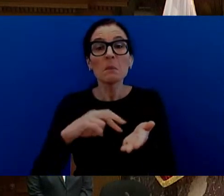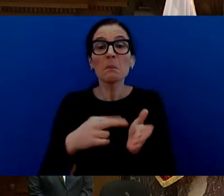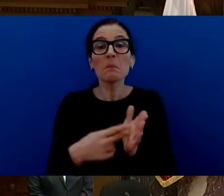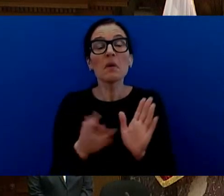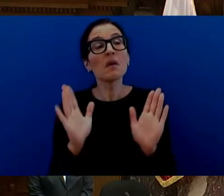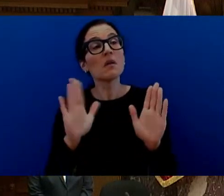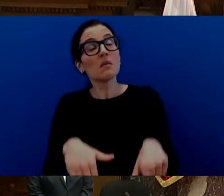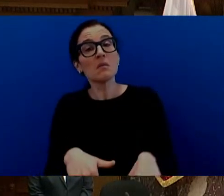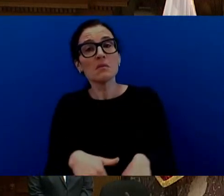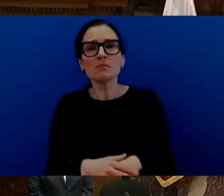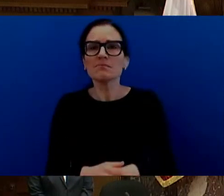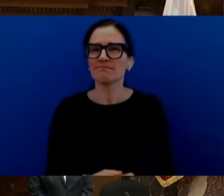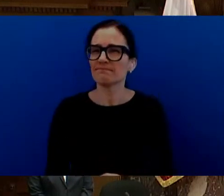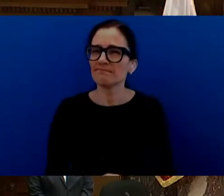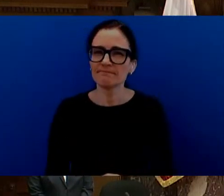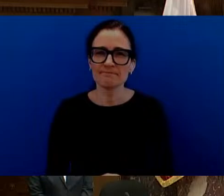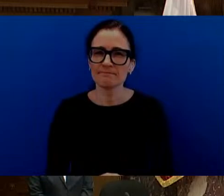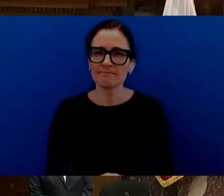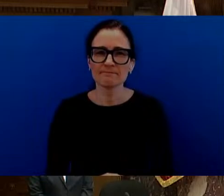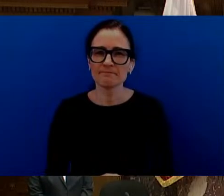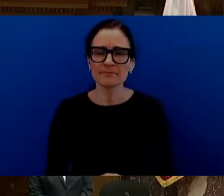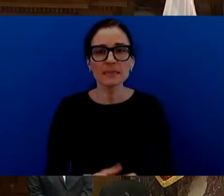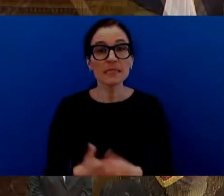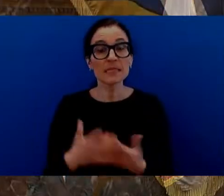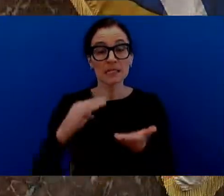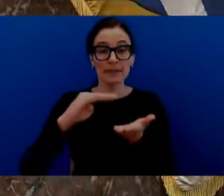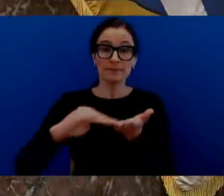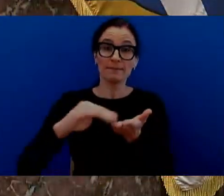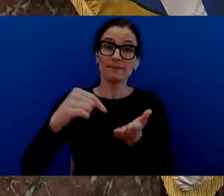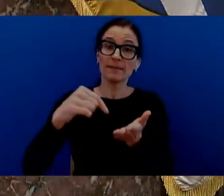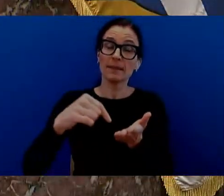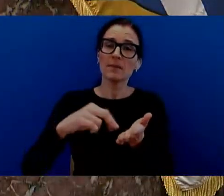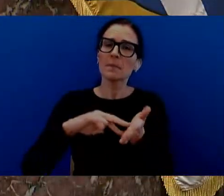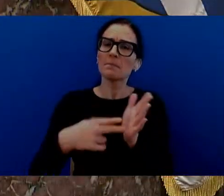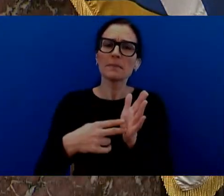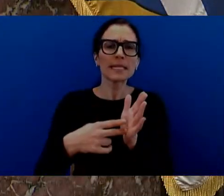and make you miserable.